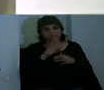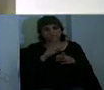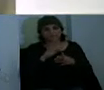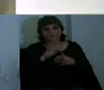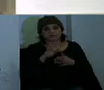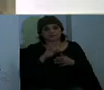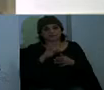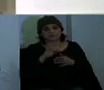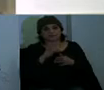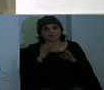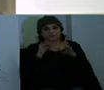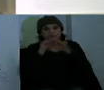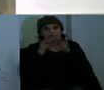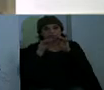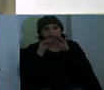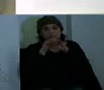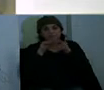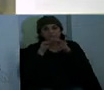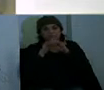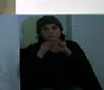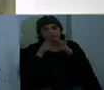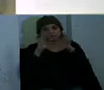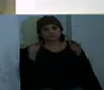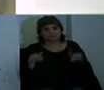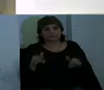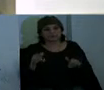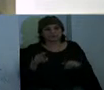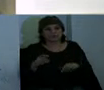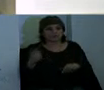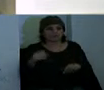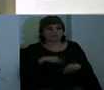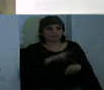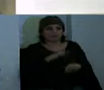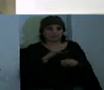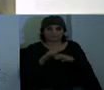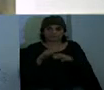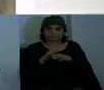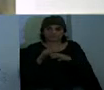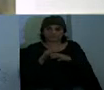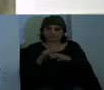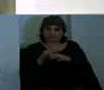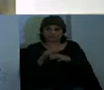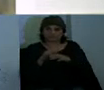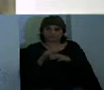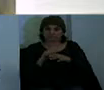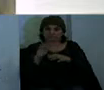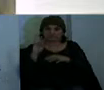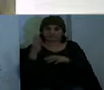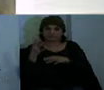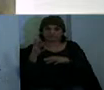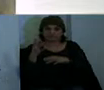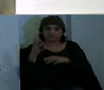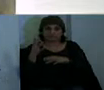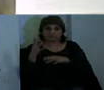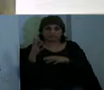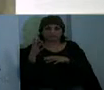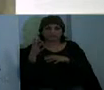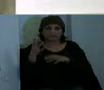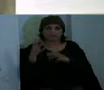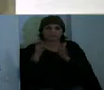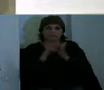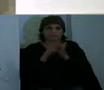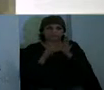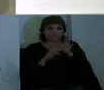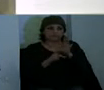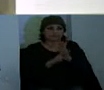we affirmed earlier, we at Founders MCC practice the fourth principle of Kwanzaa by the building and sharing of